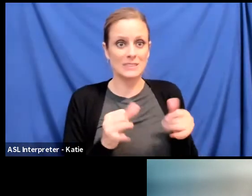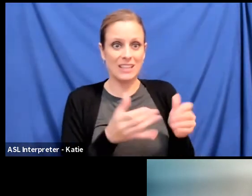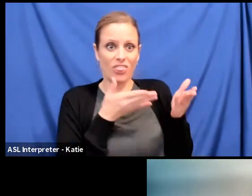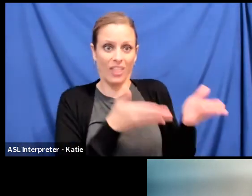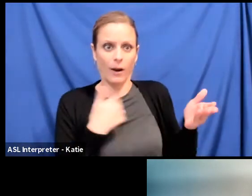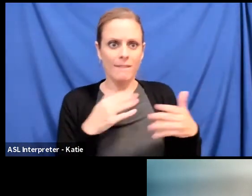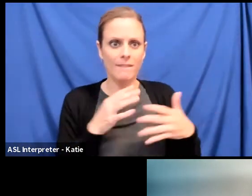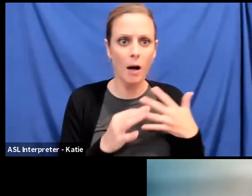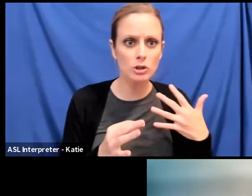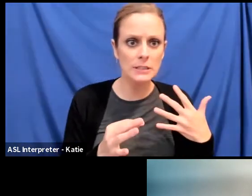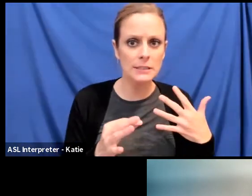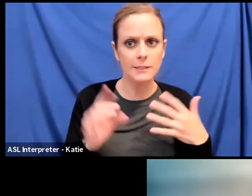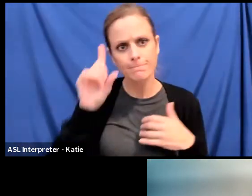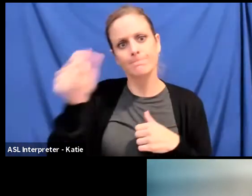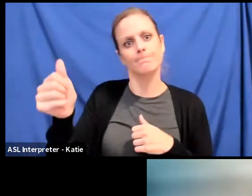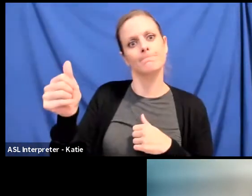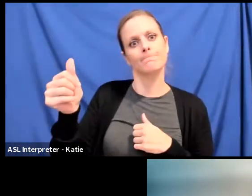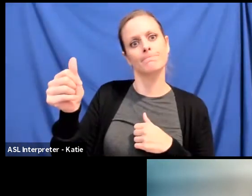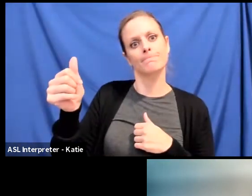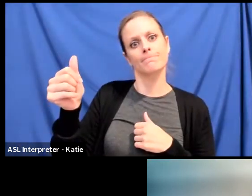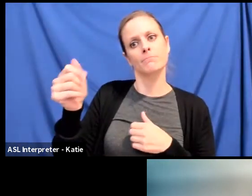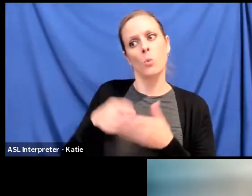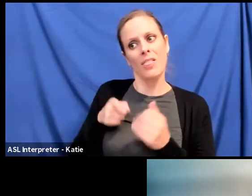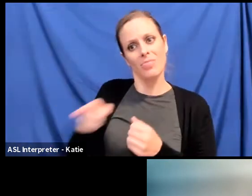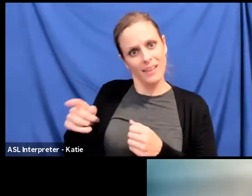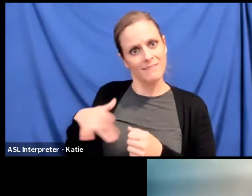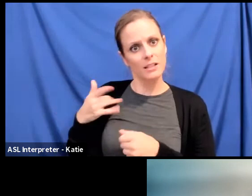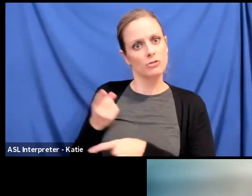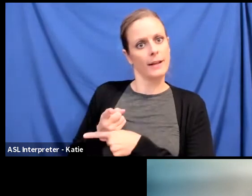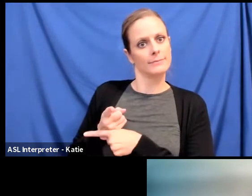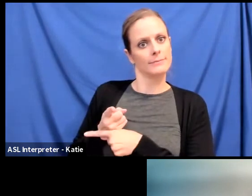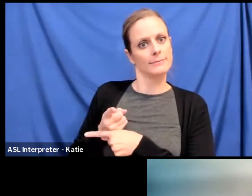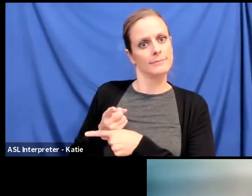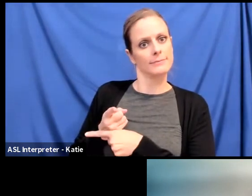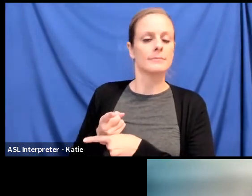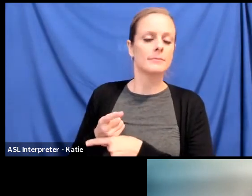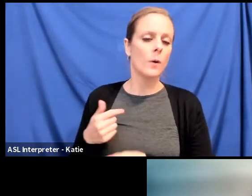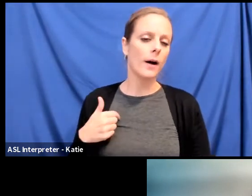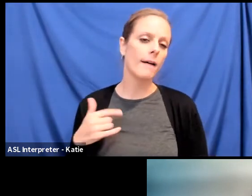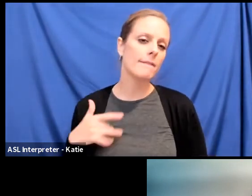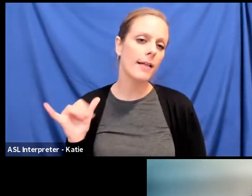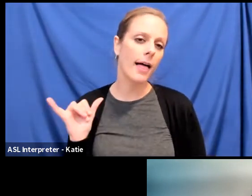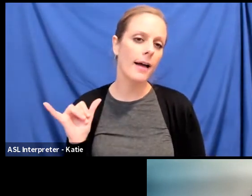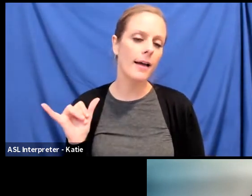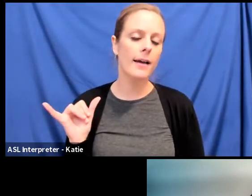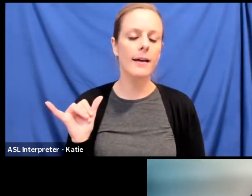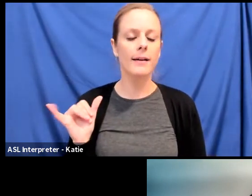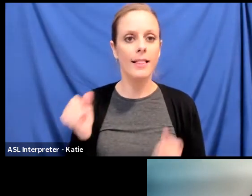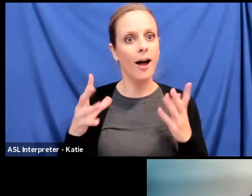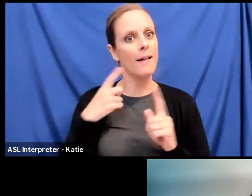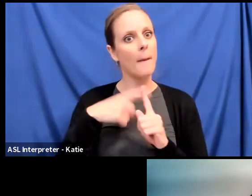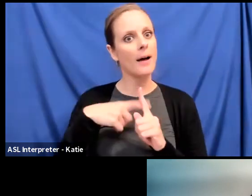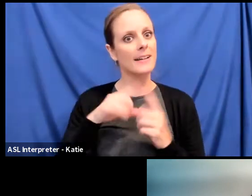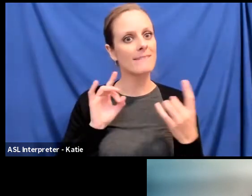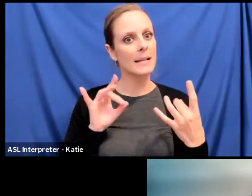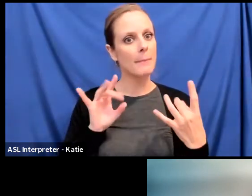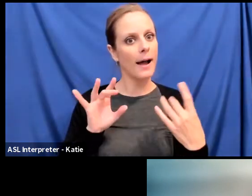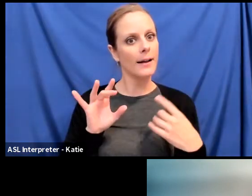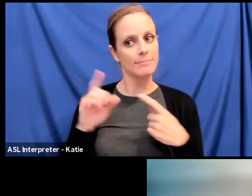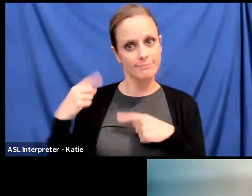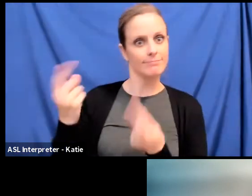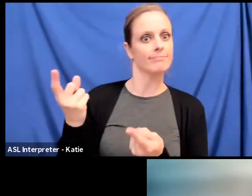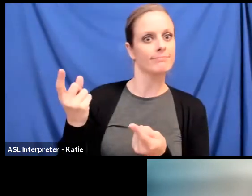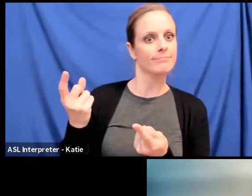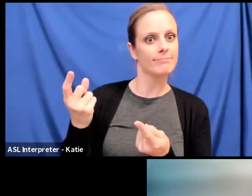option to do what they want, what they feel is right. So I feel like a lot of positive feedback we've got